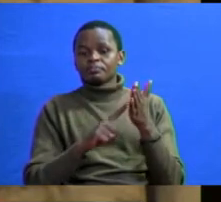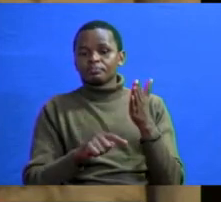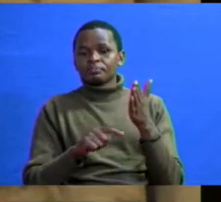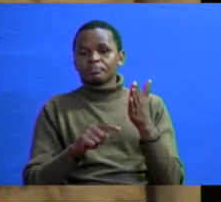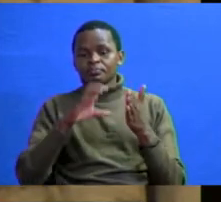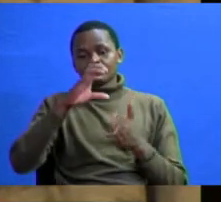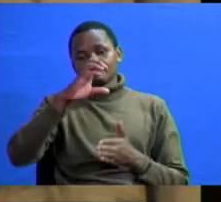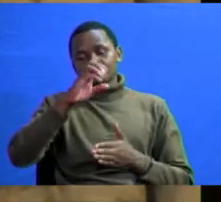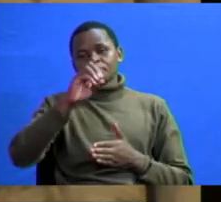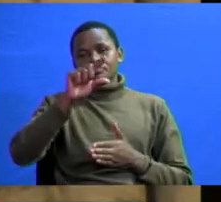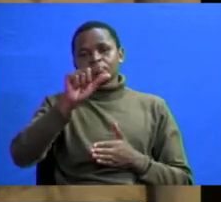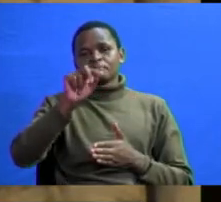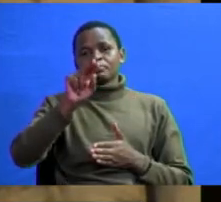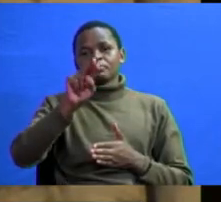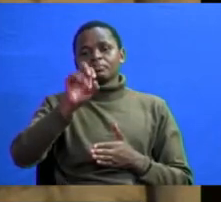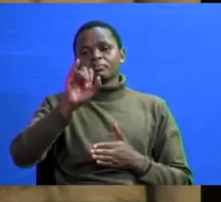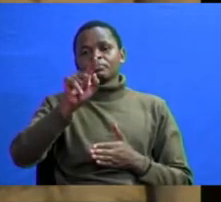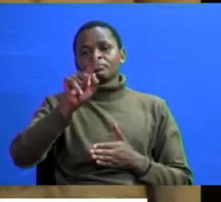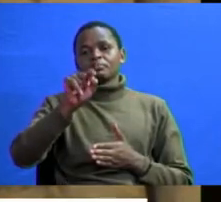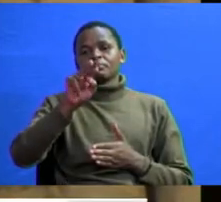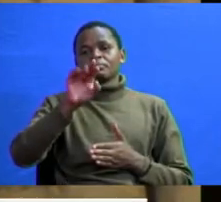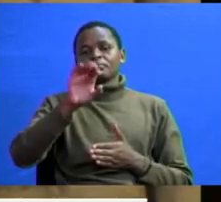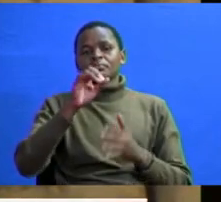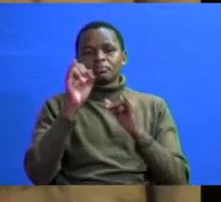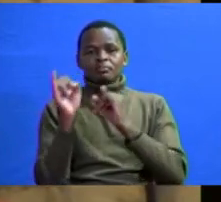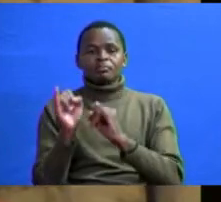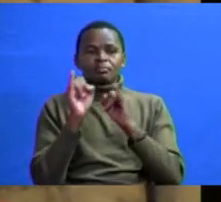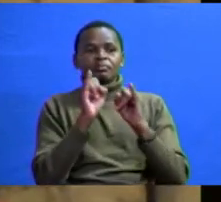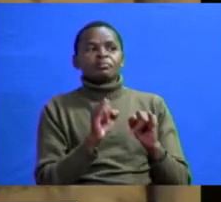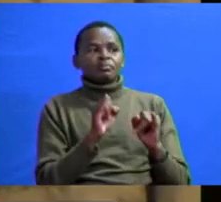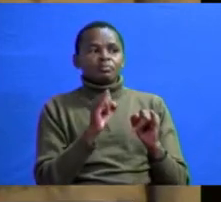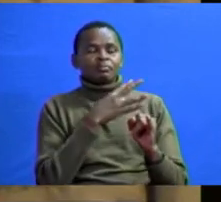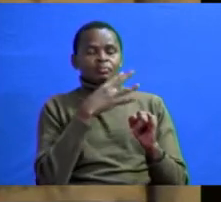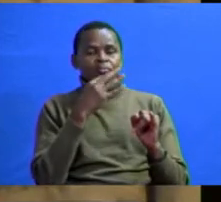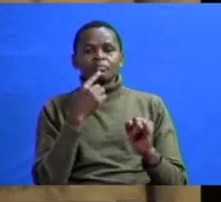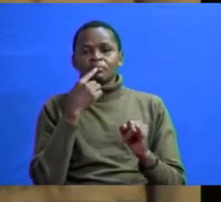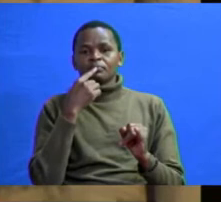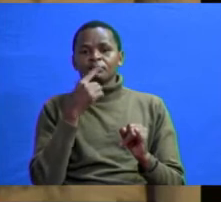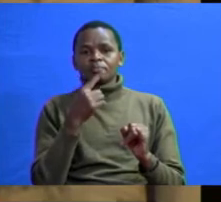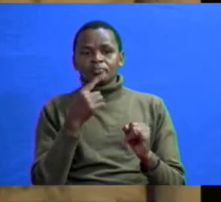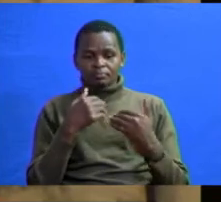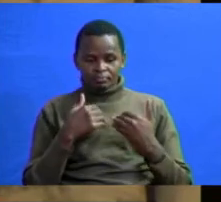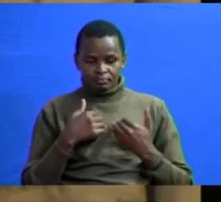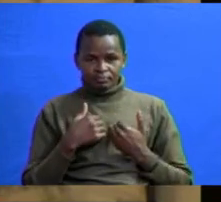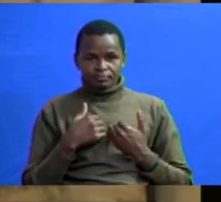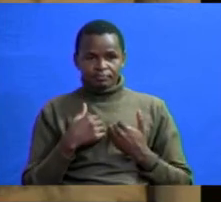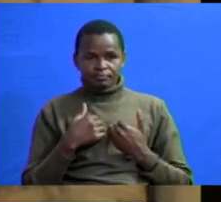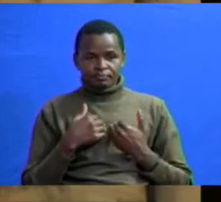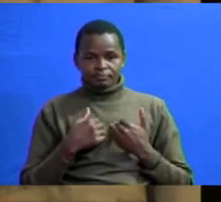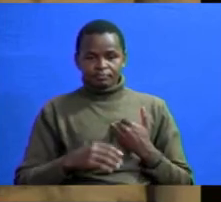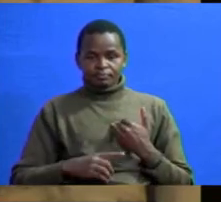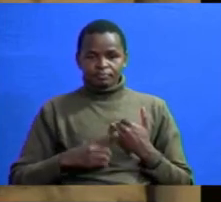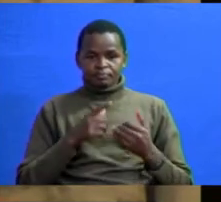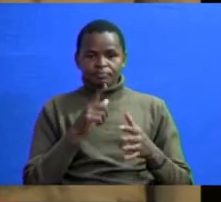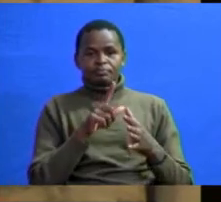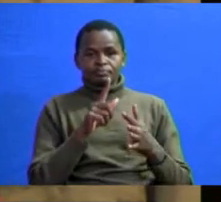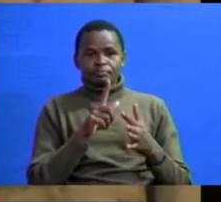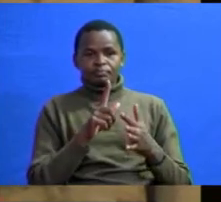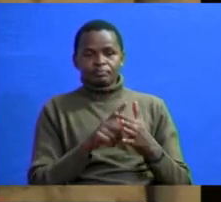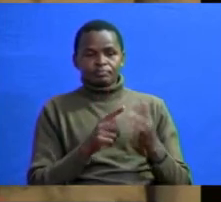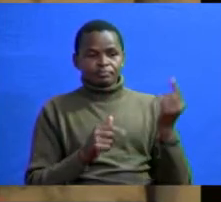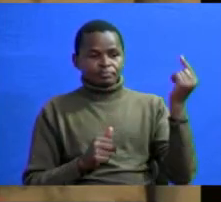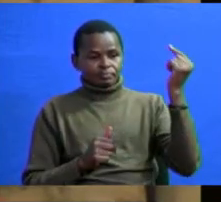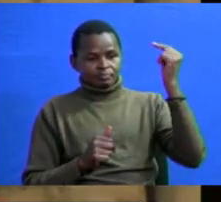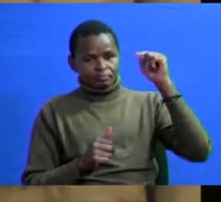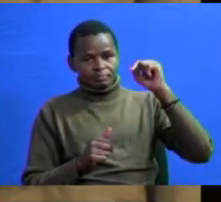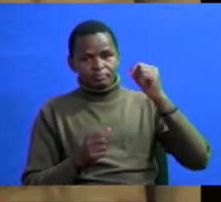cognitive behavioral therapy. So once an individual comes in and says that they have depression, then depression comes in